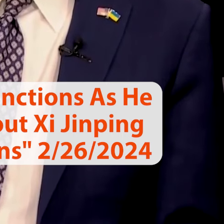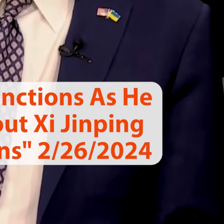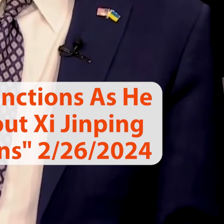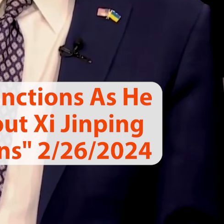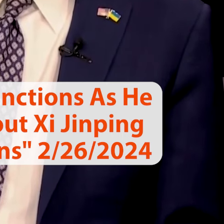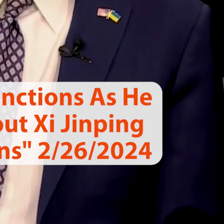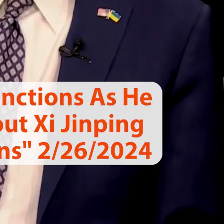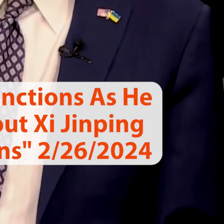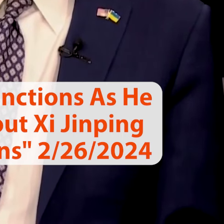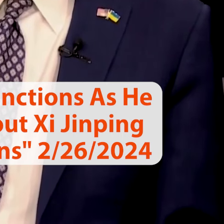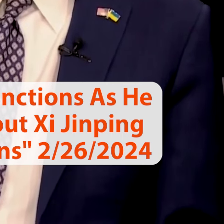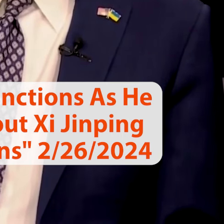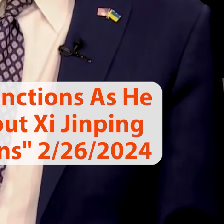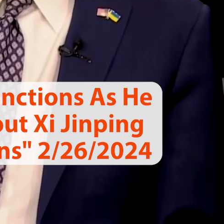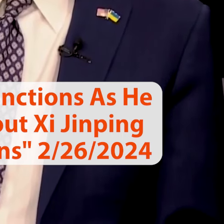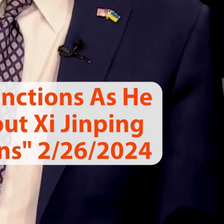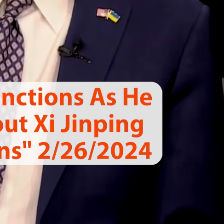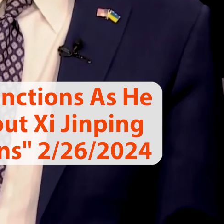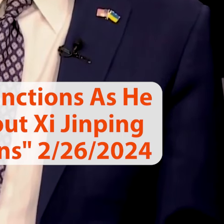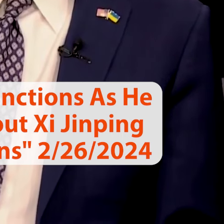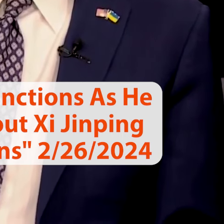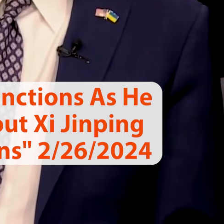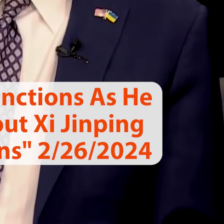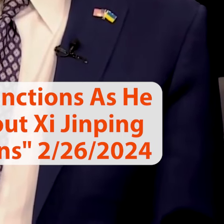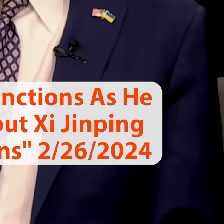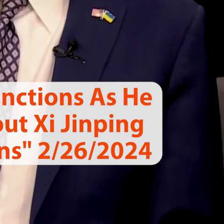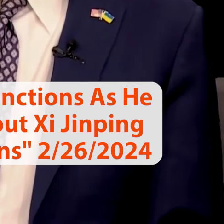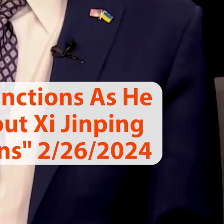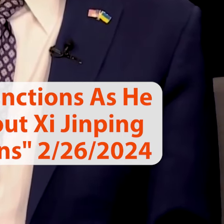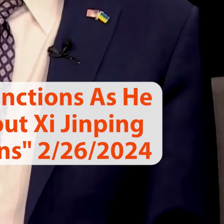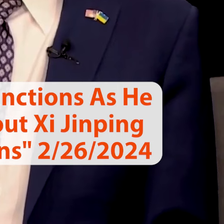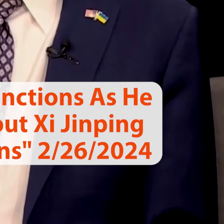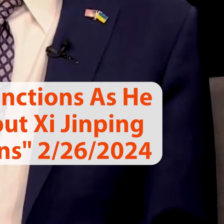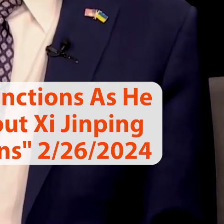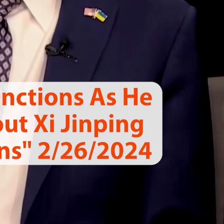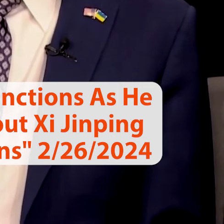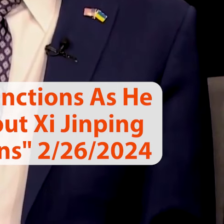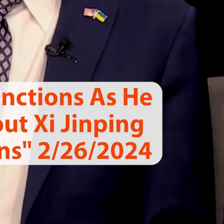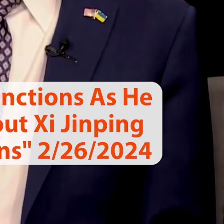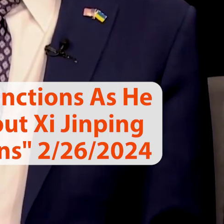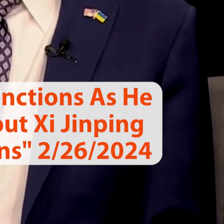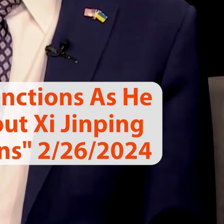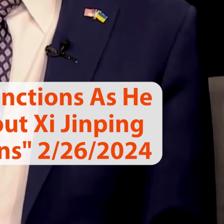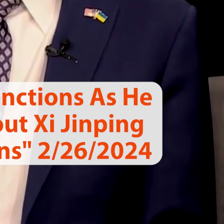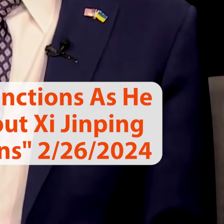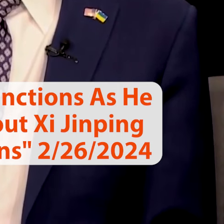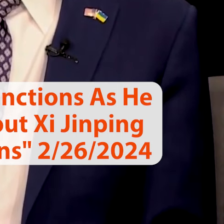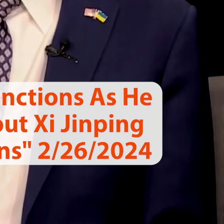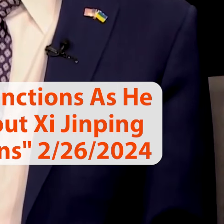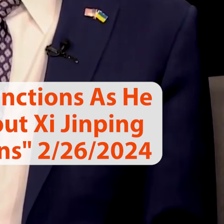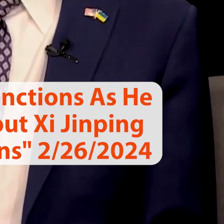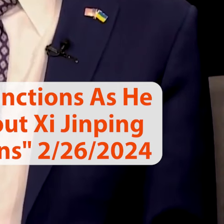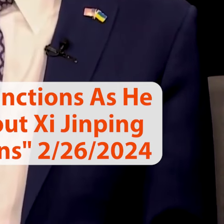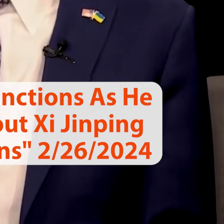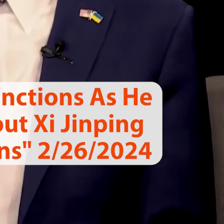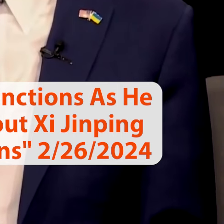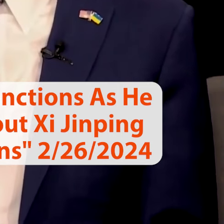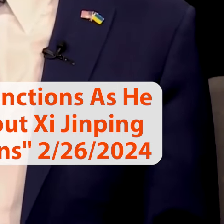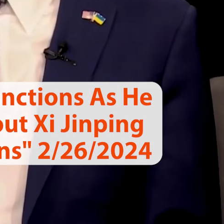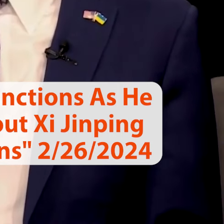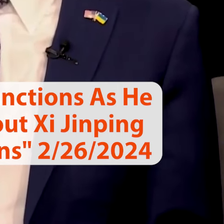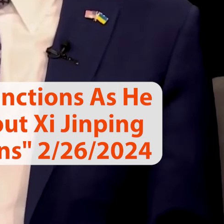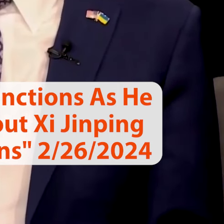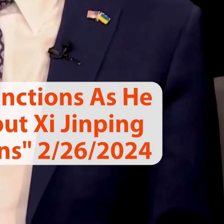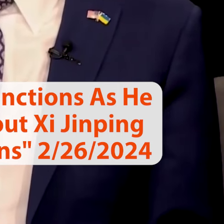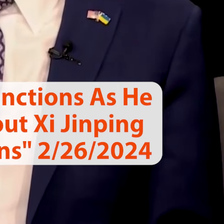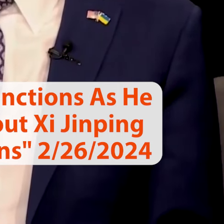I was asked by Xi Jinping about when I was in the Tibetan mountains with him. And he said, can you define America for him? I said, yeah, one